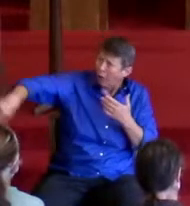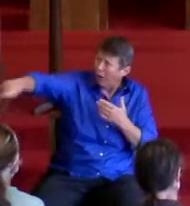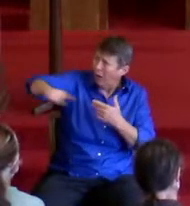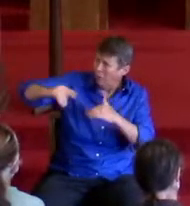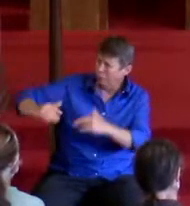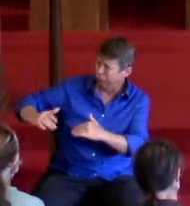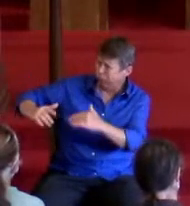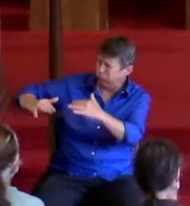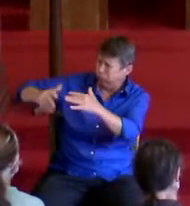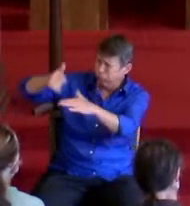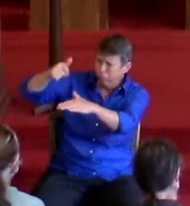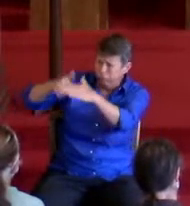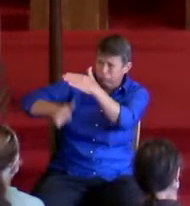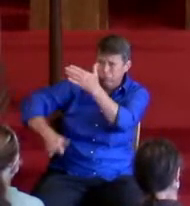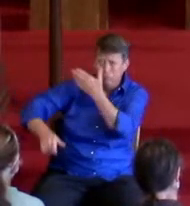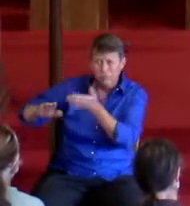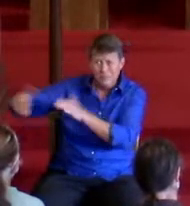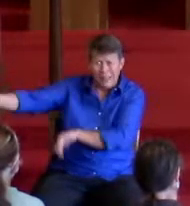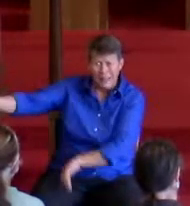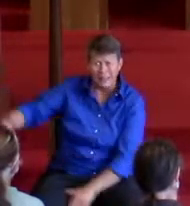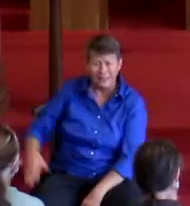flood sent by God.